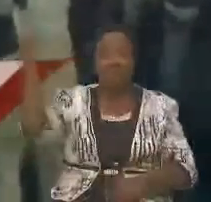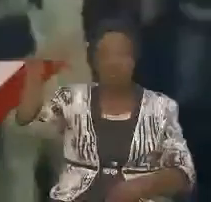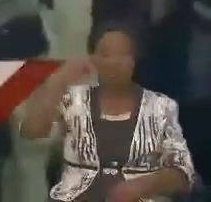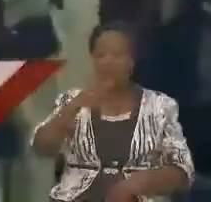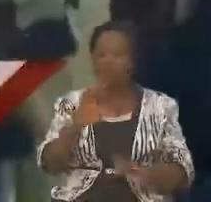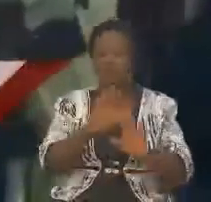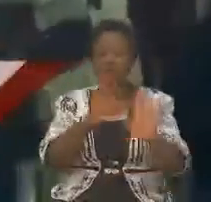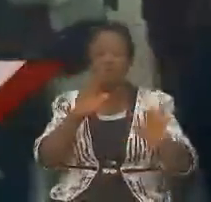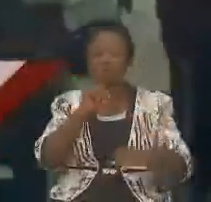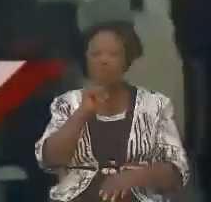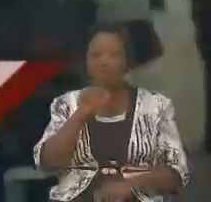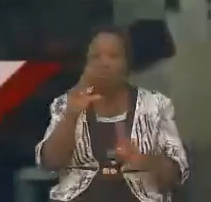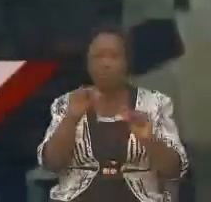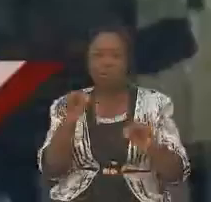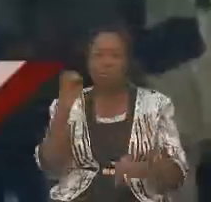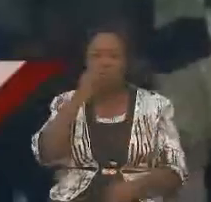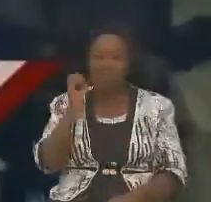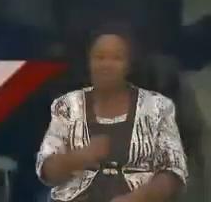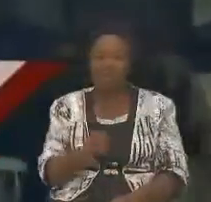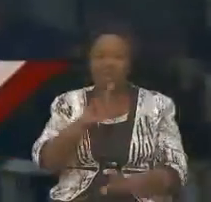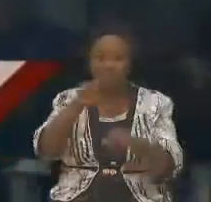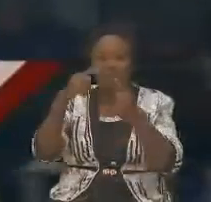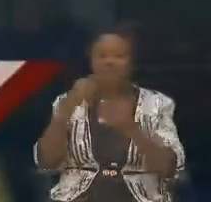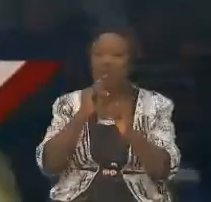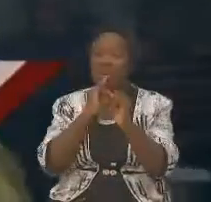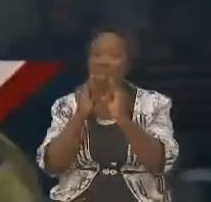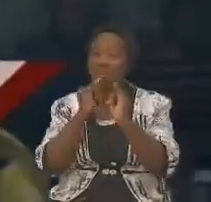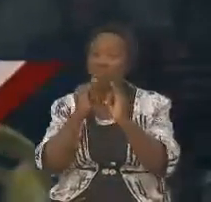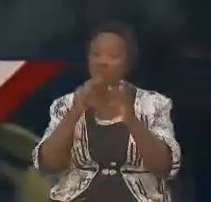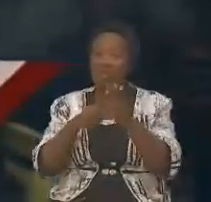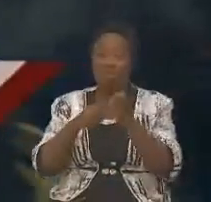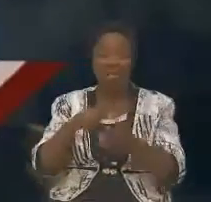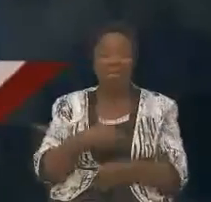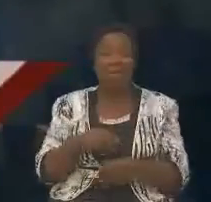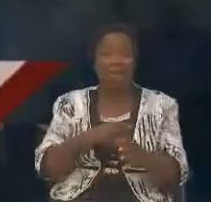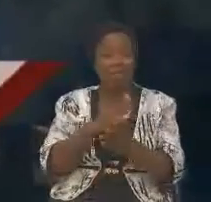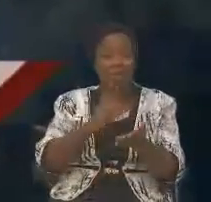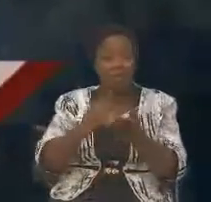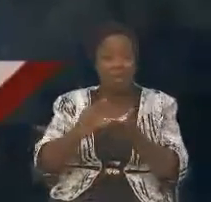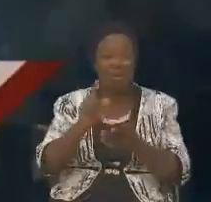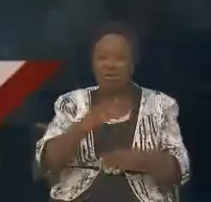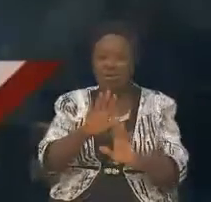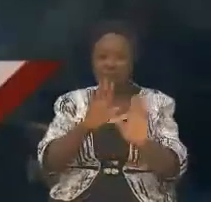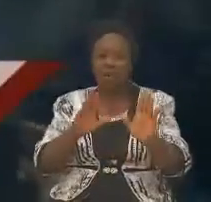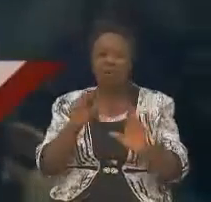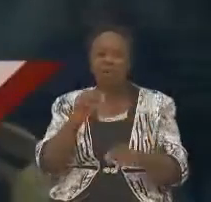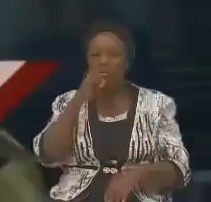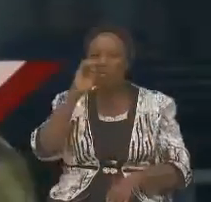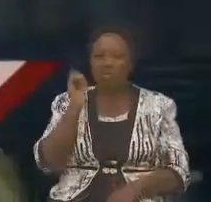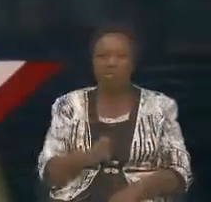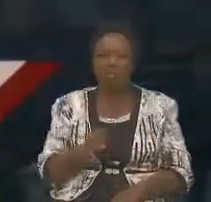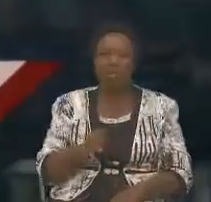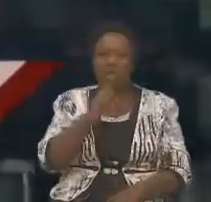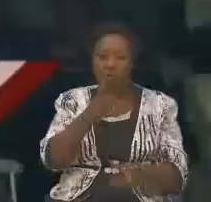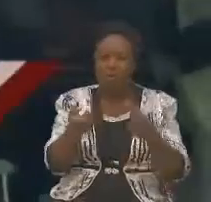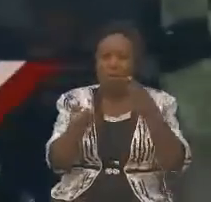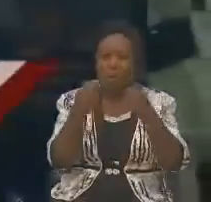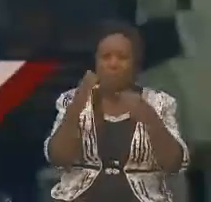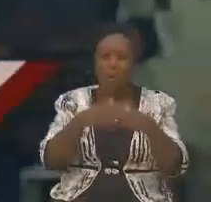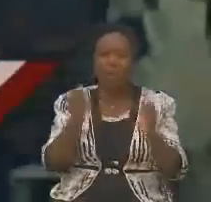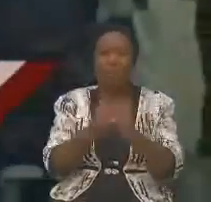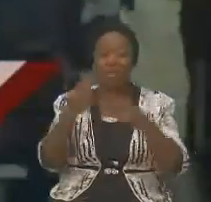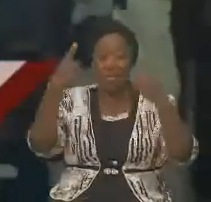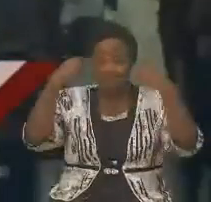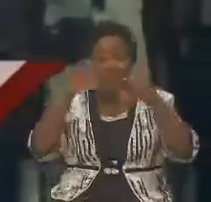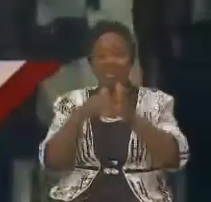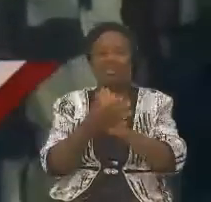fear no evil. You appear, you are going for the interview, okay, this week, you fear no failure.